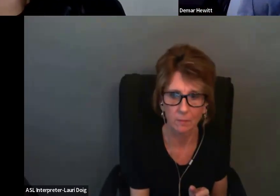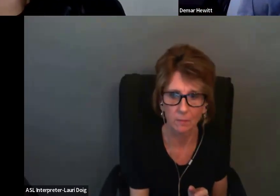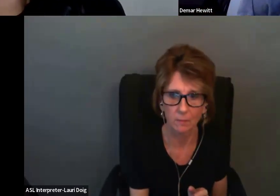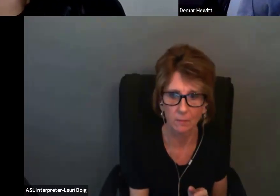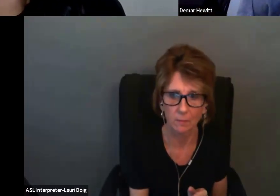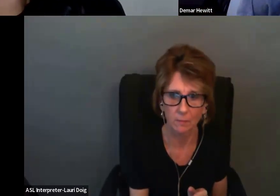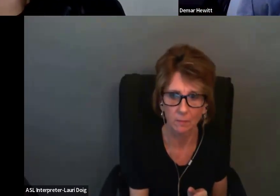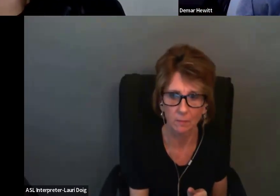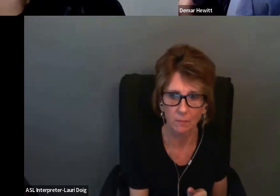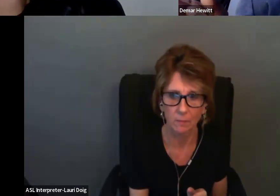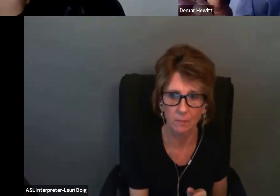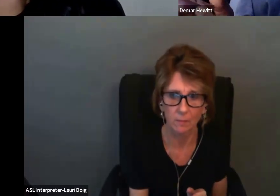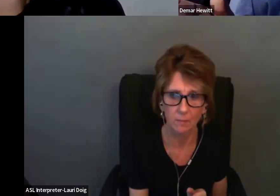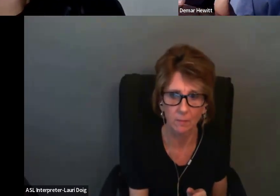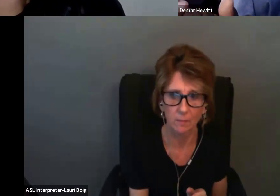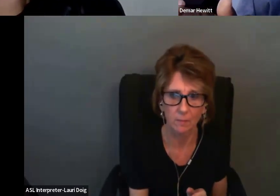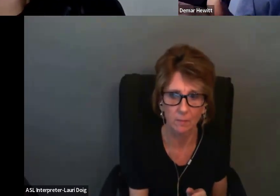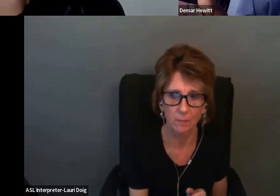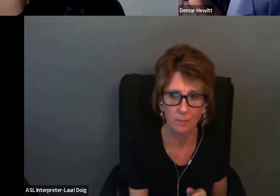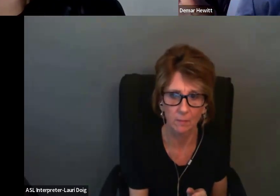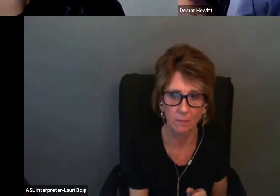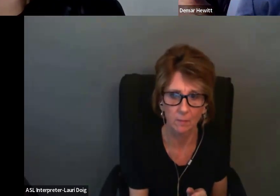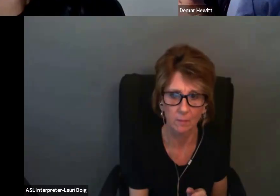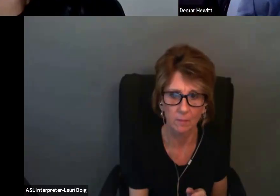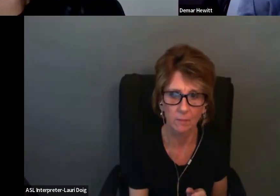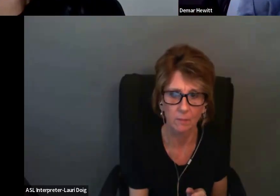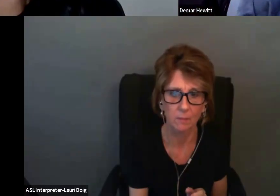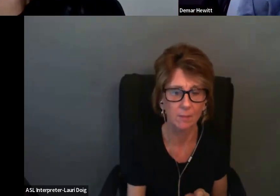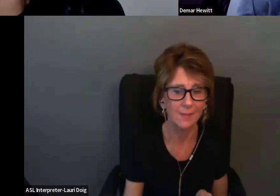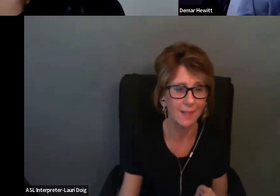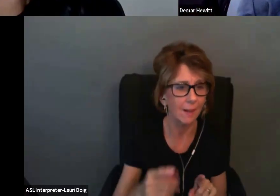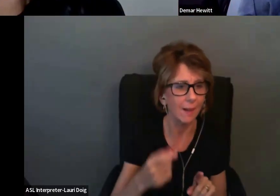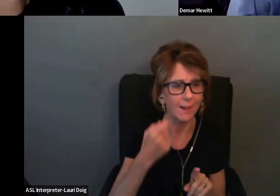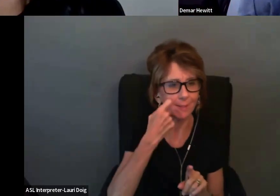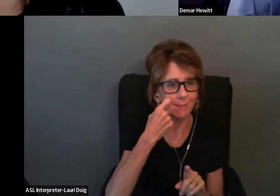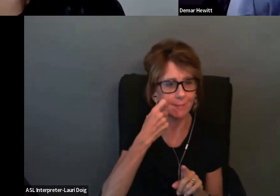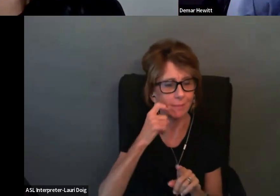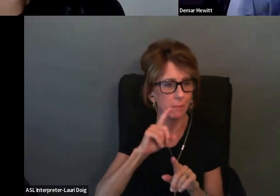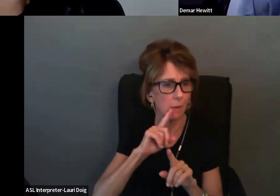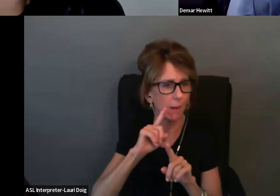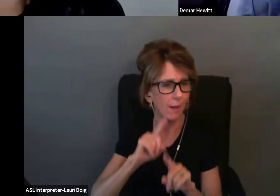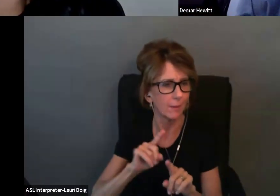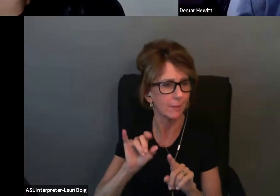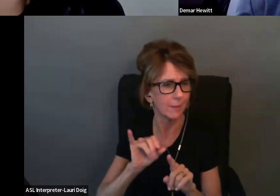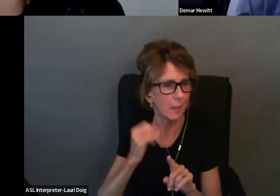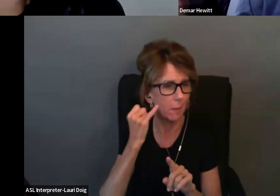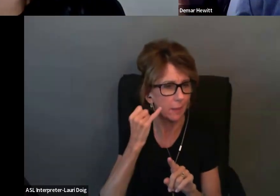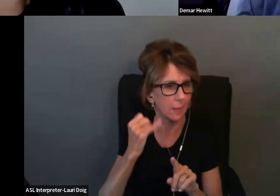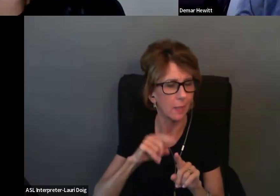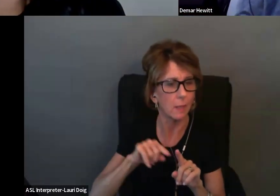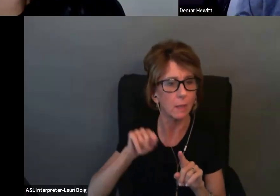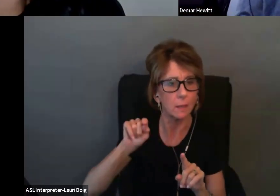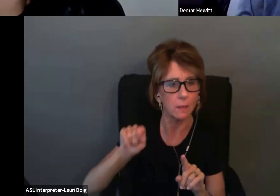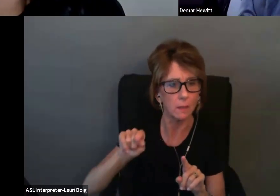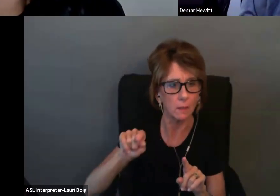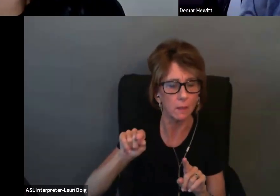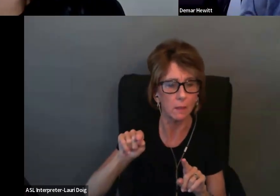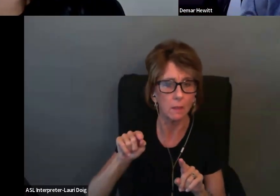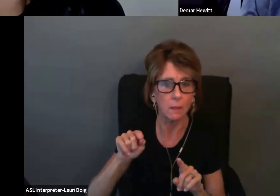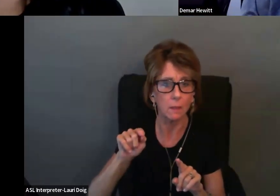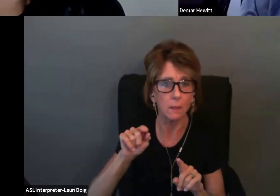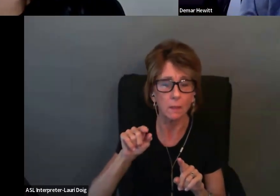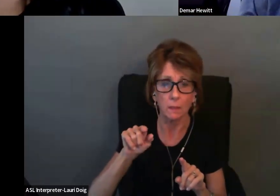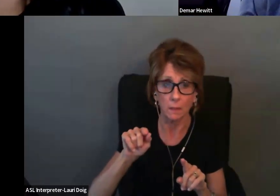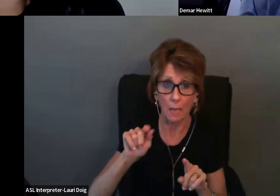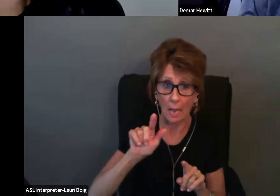the early discussion we had, where the landlord, keeping in mind the accommodation